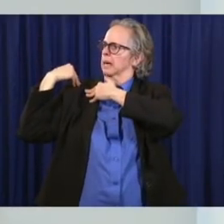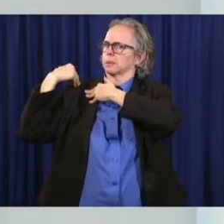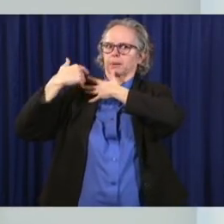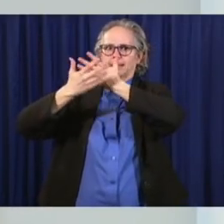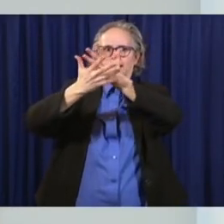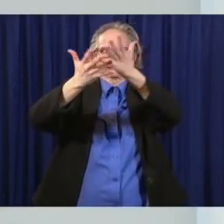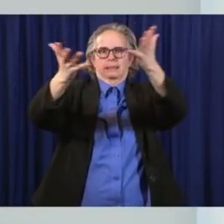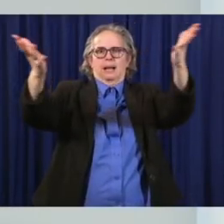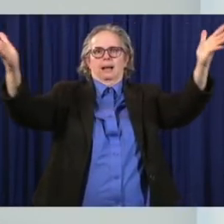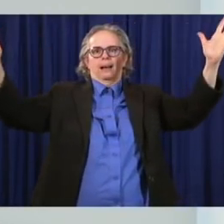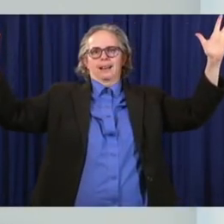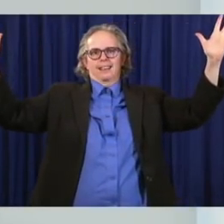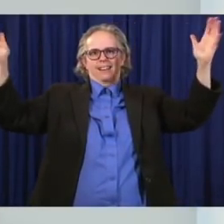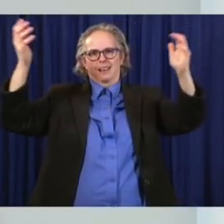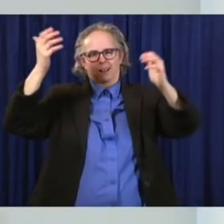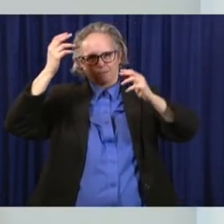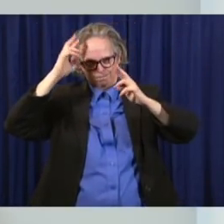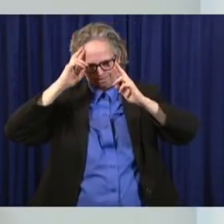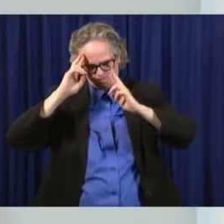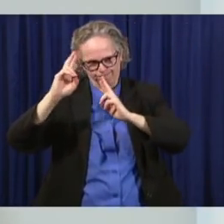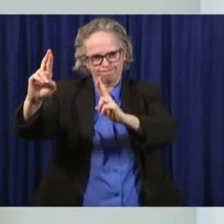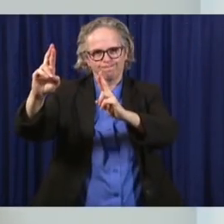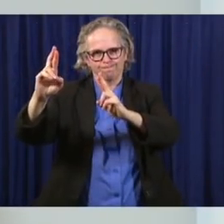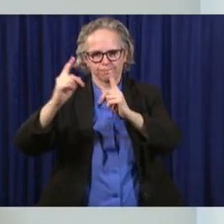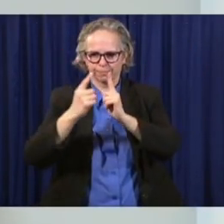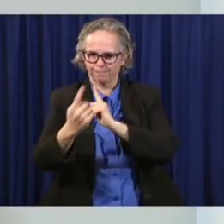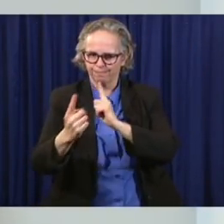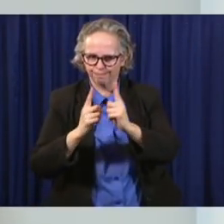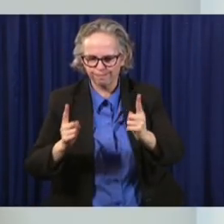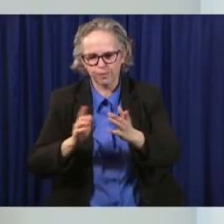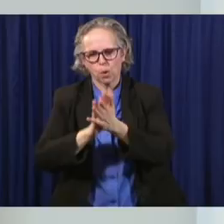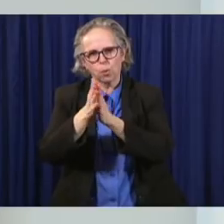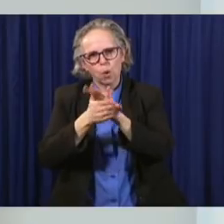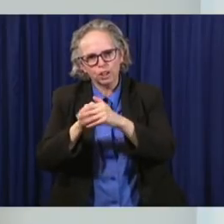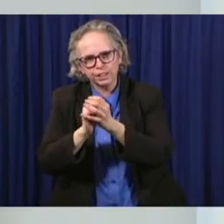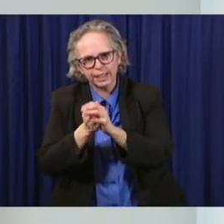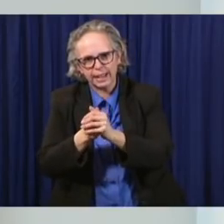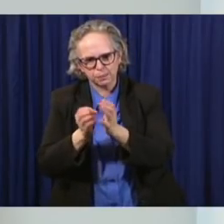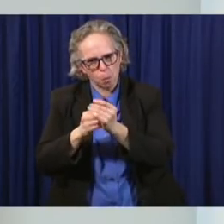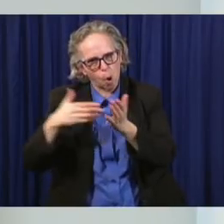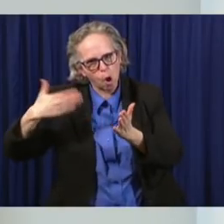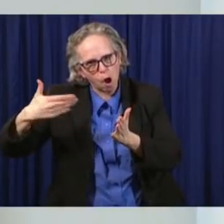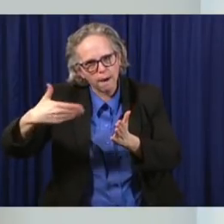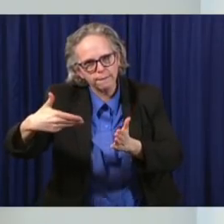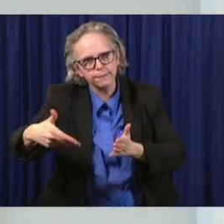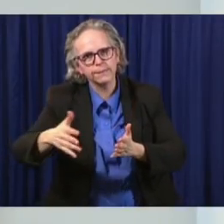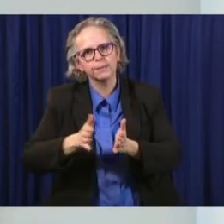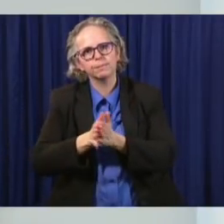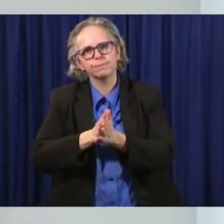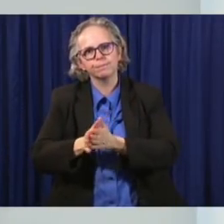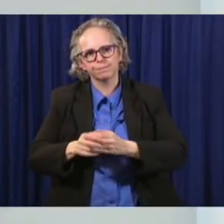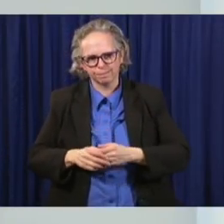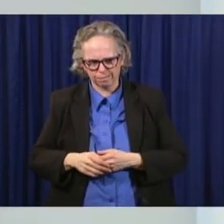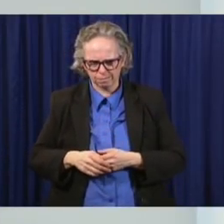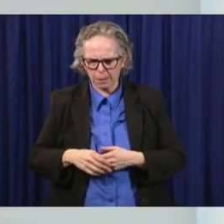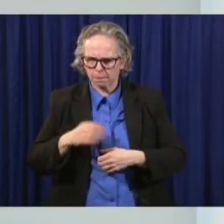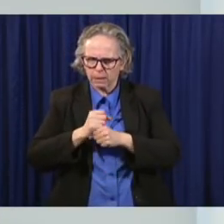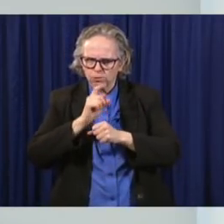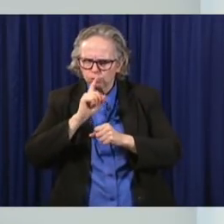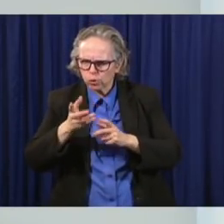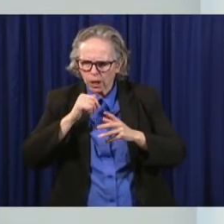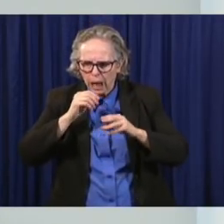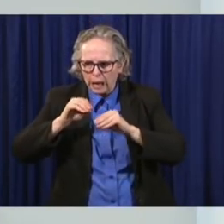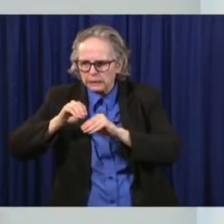respect distances, to wash our hands a couple of extra times a day, to make sure that we're not spreading the